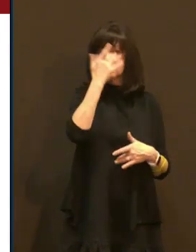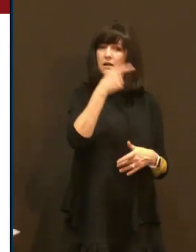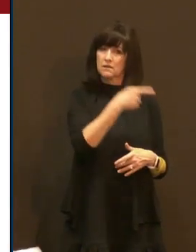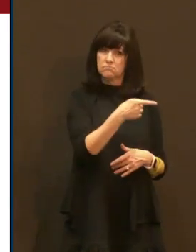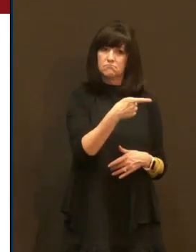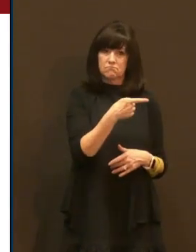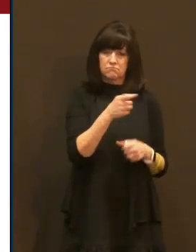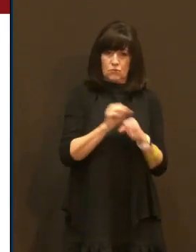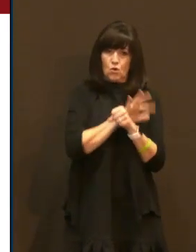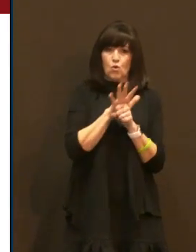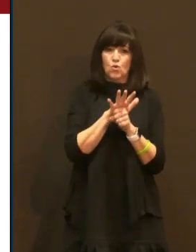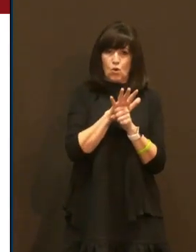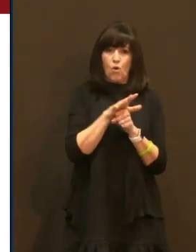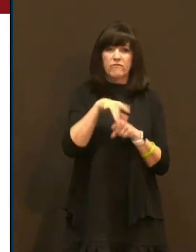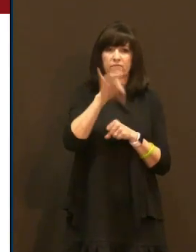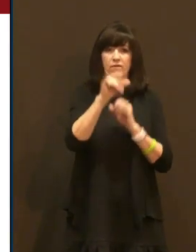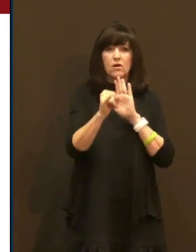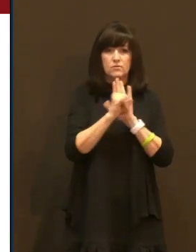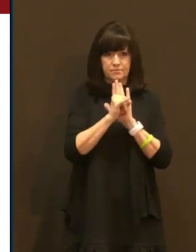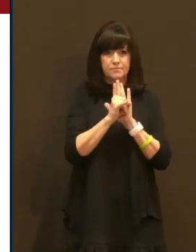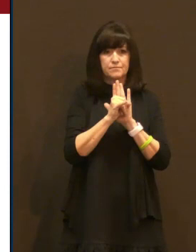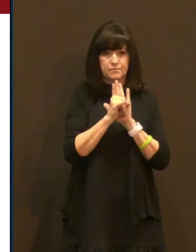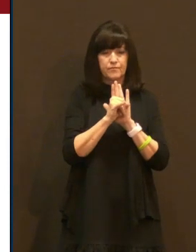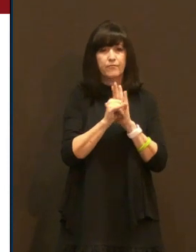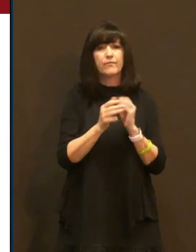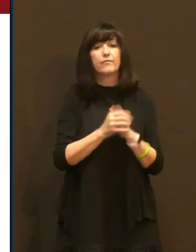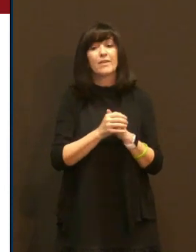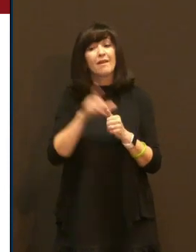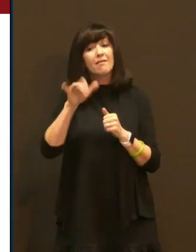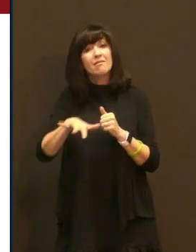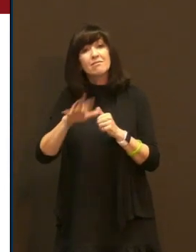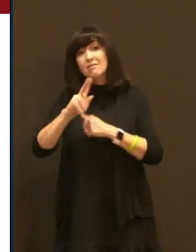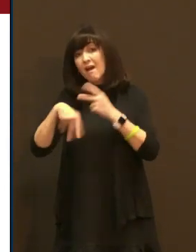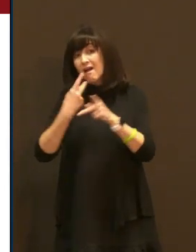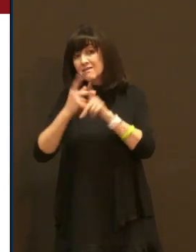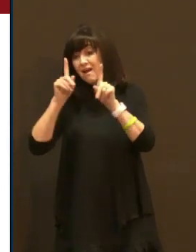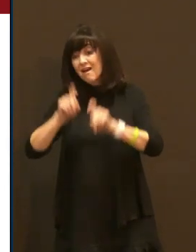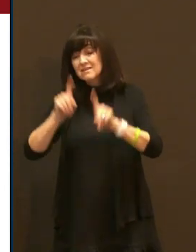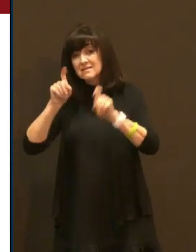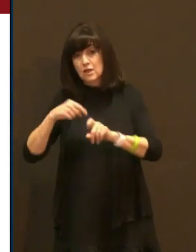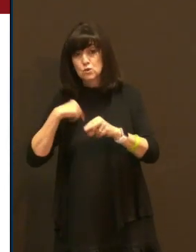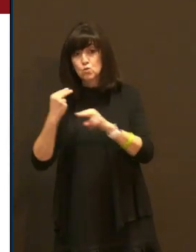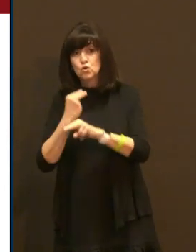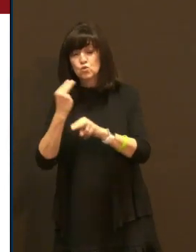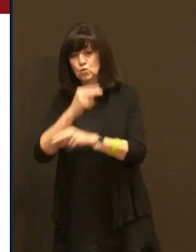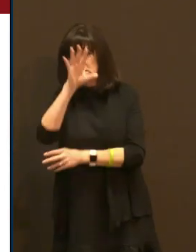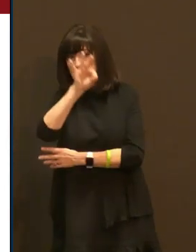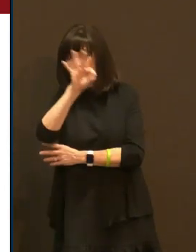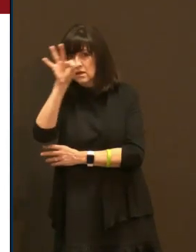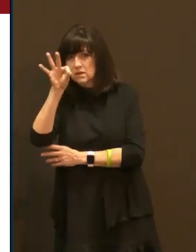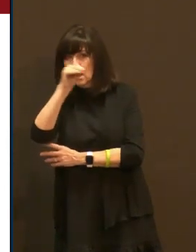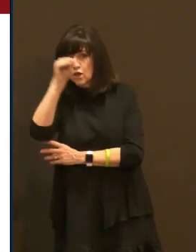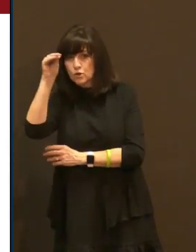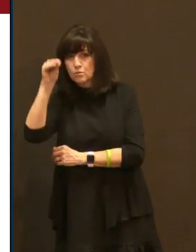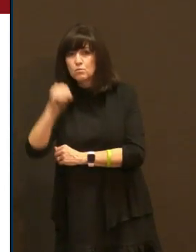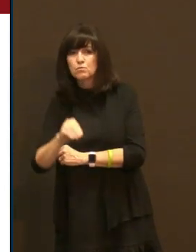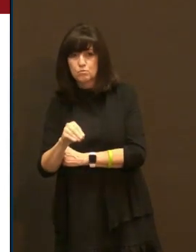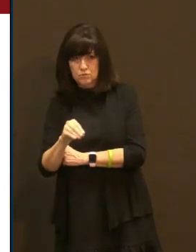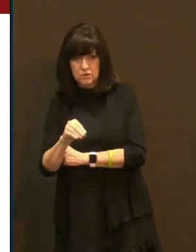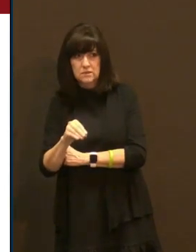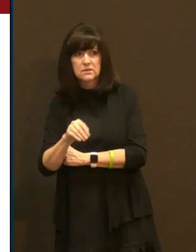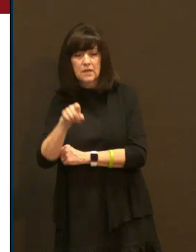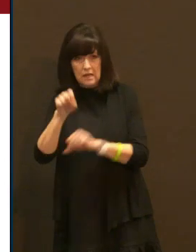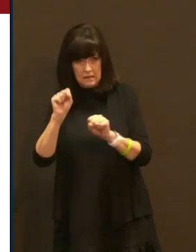the test that we have used has a 99% specificity, meaning a positive